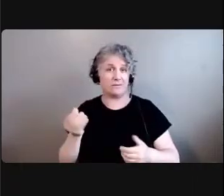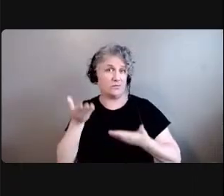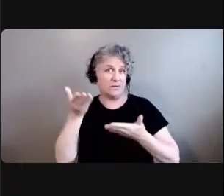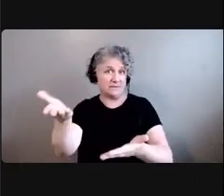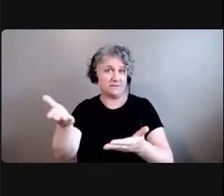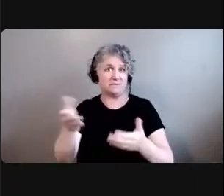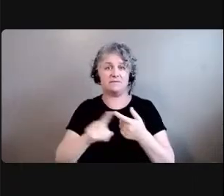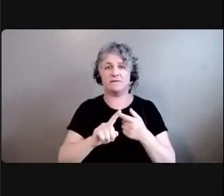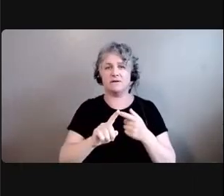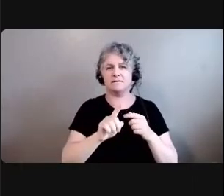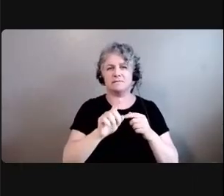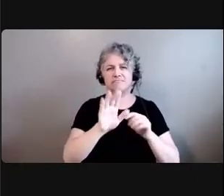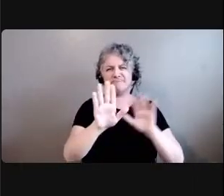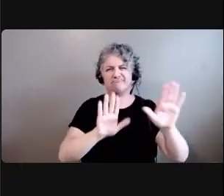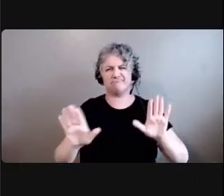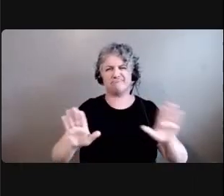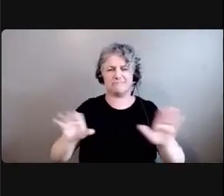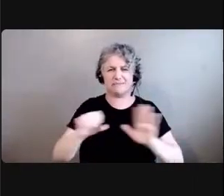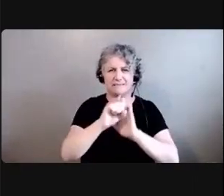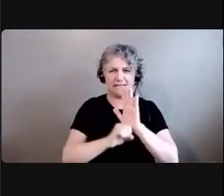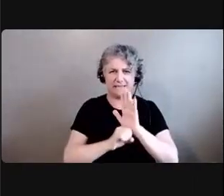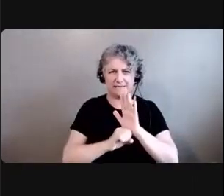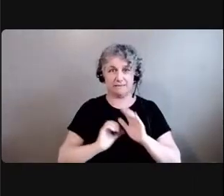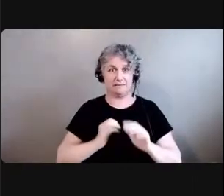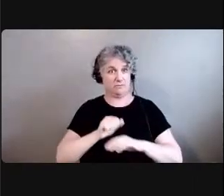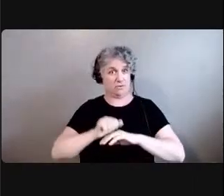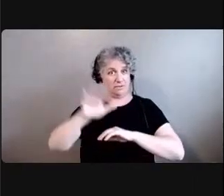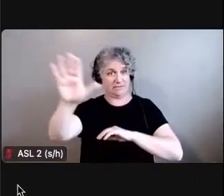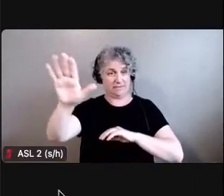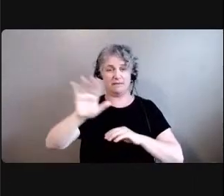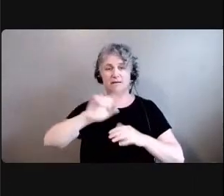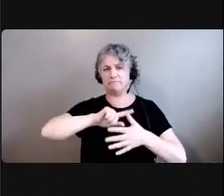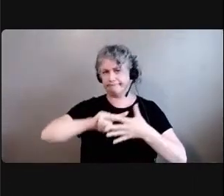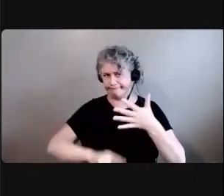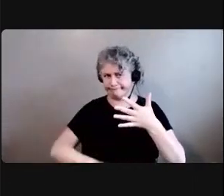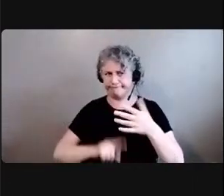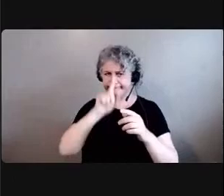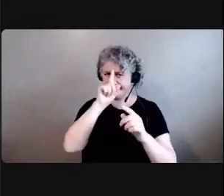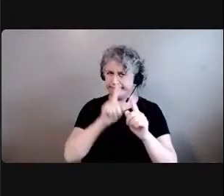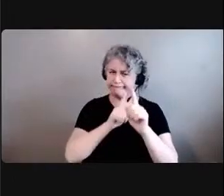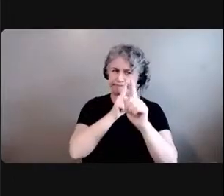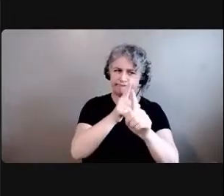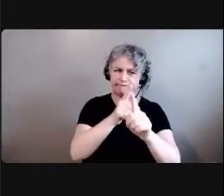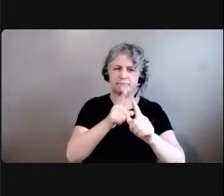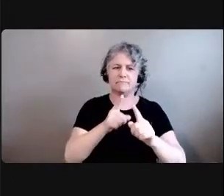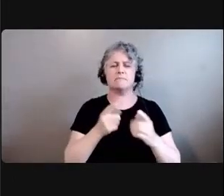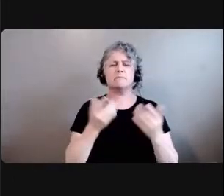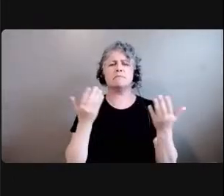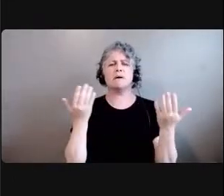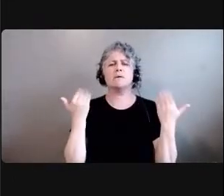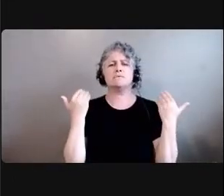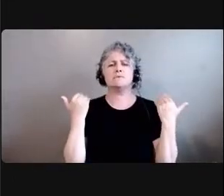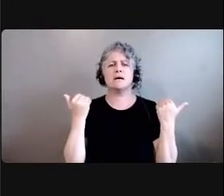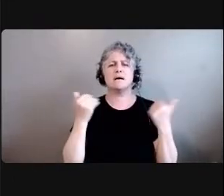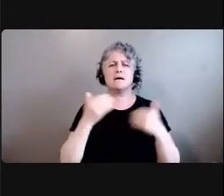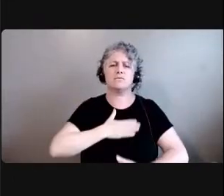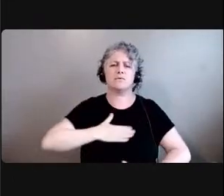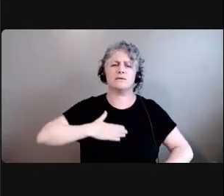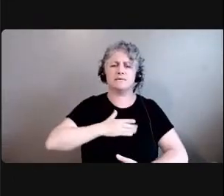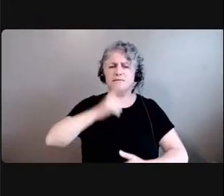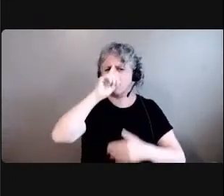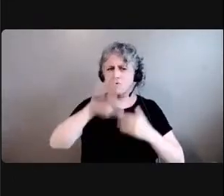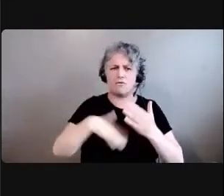recommendations are as follows. Goal 1, promote outdoor recreation opportunities for all